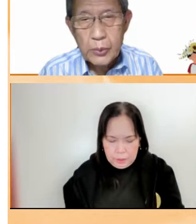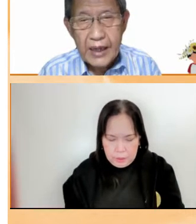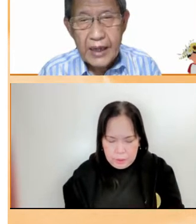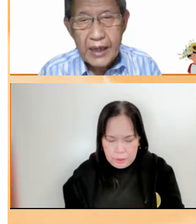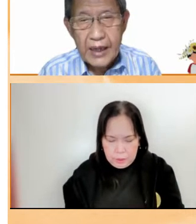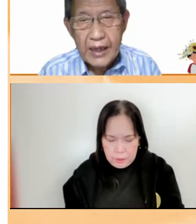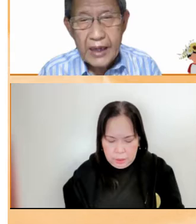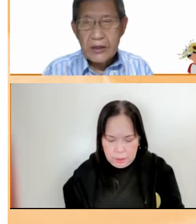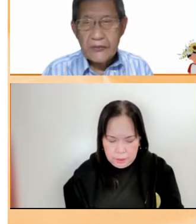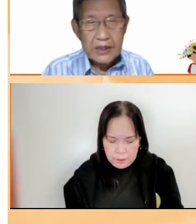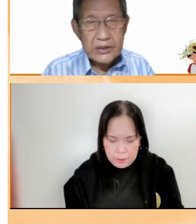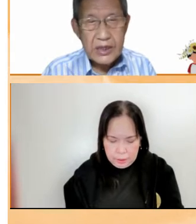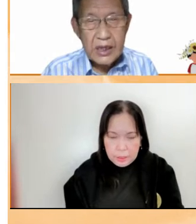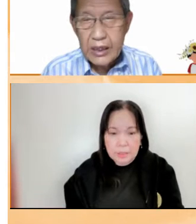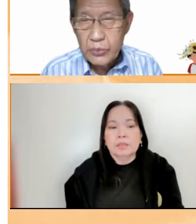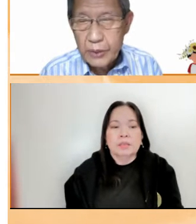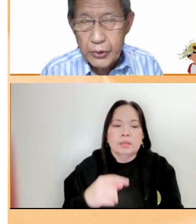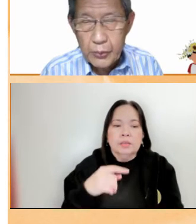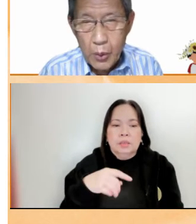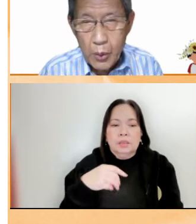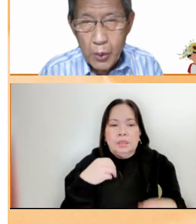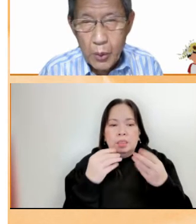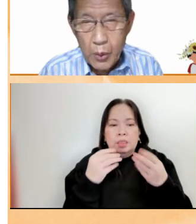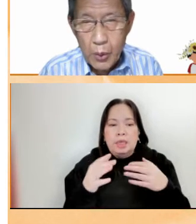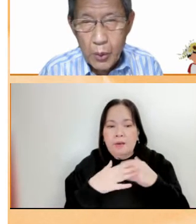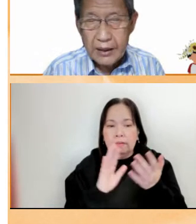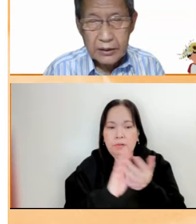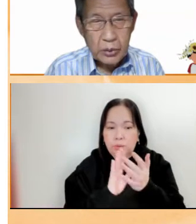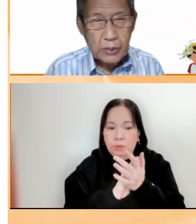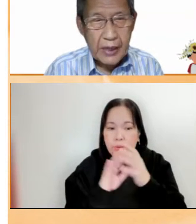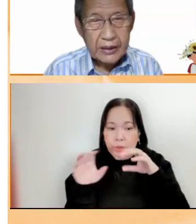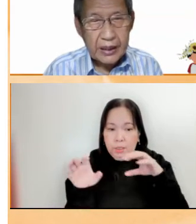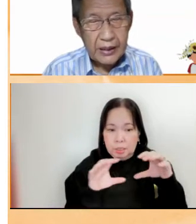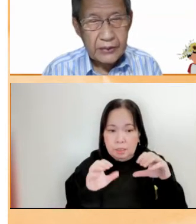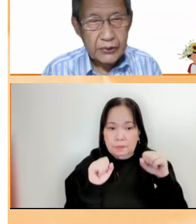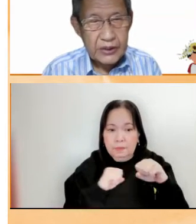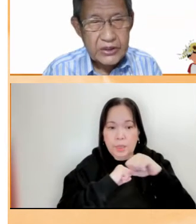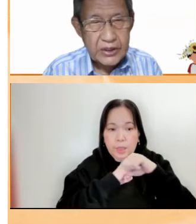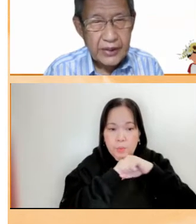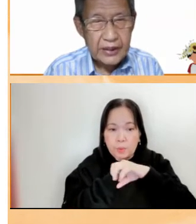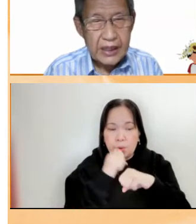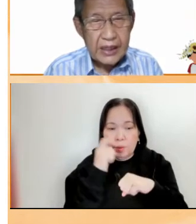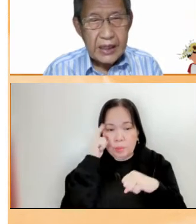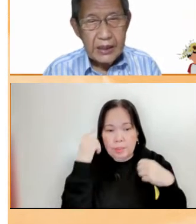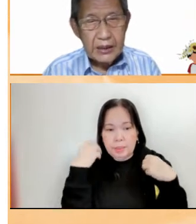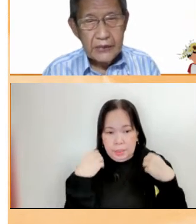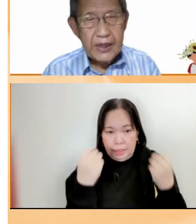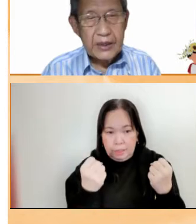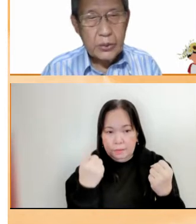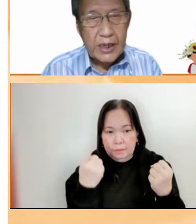to provide after school activities that will promote mental health, good mental health for the